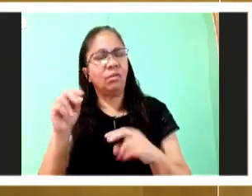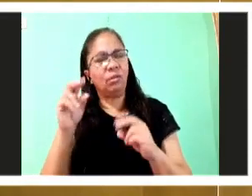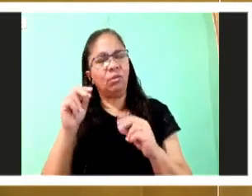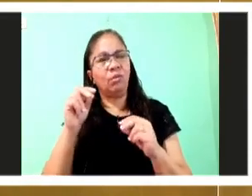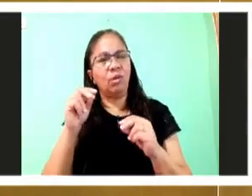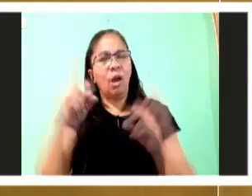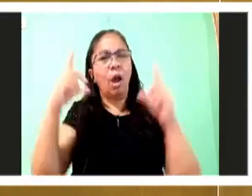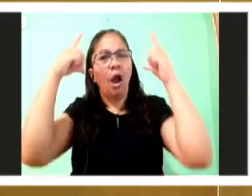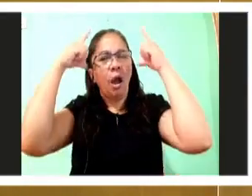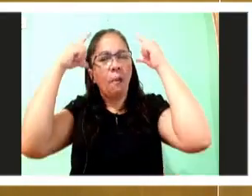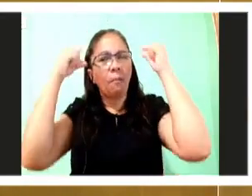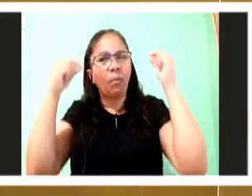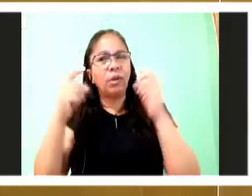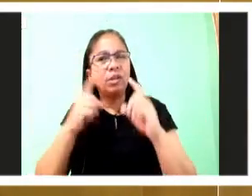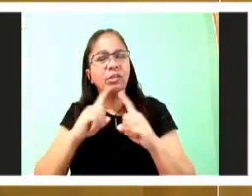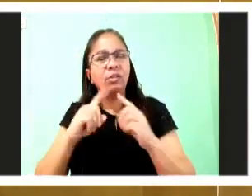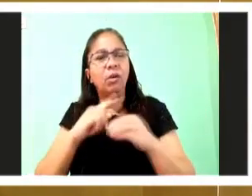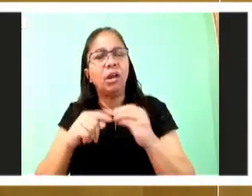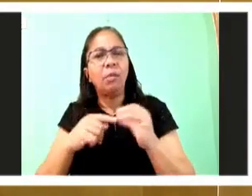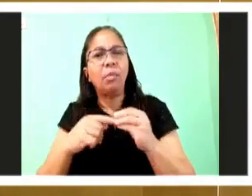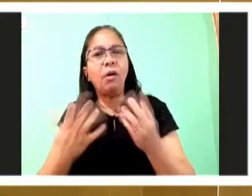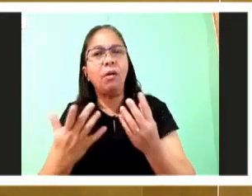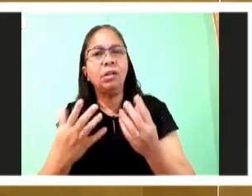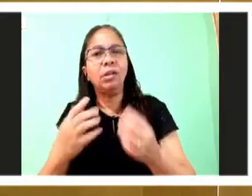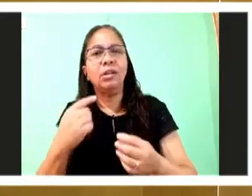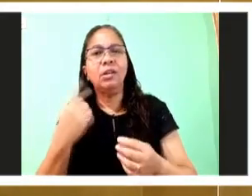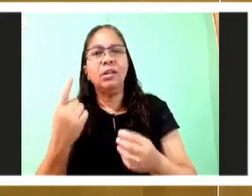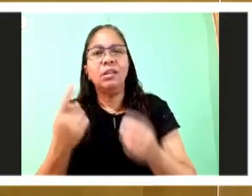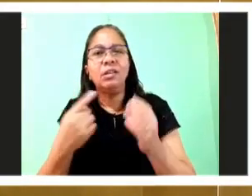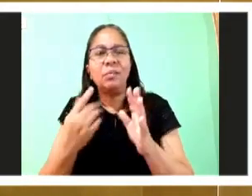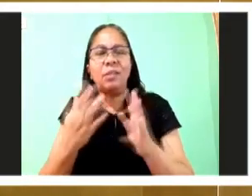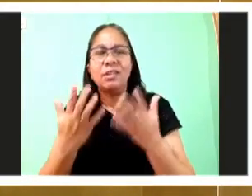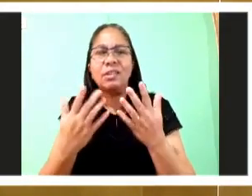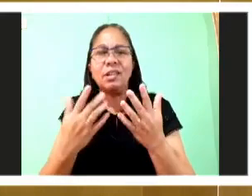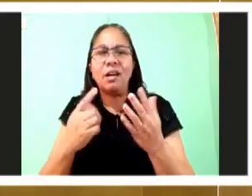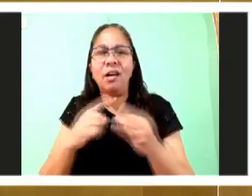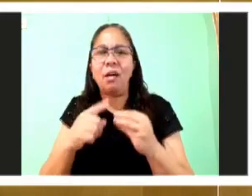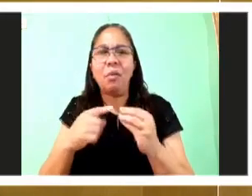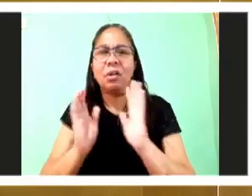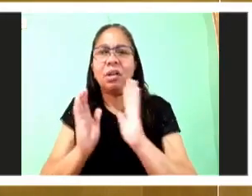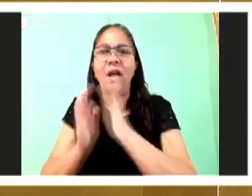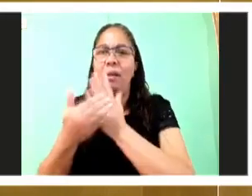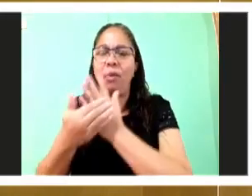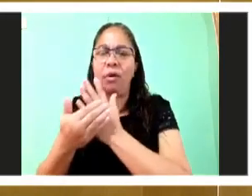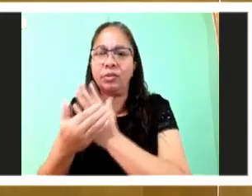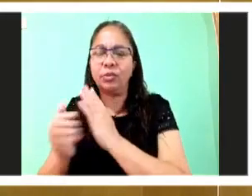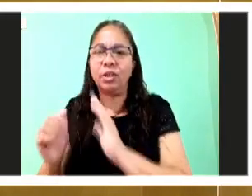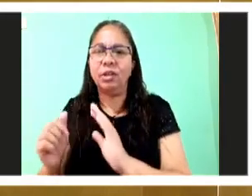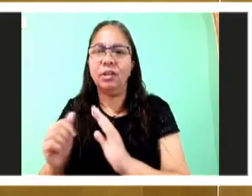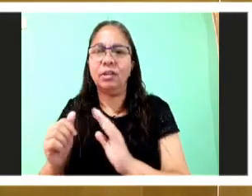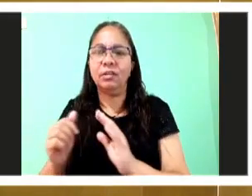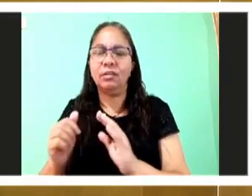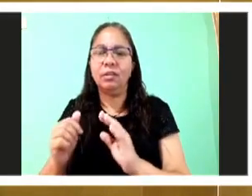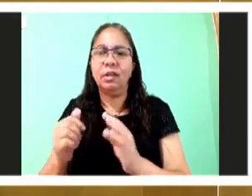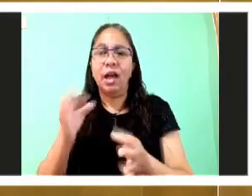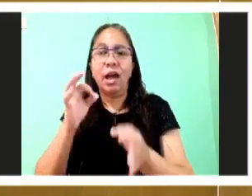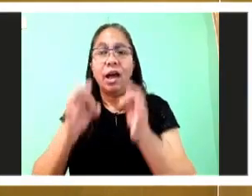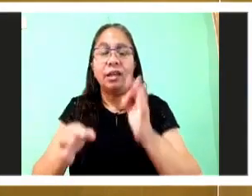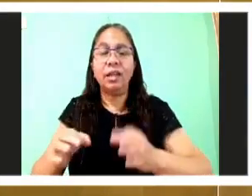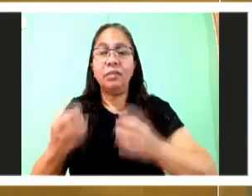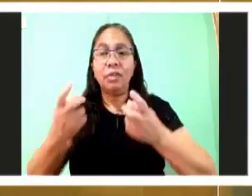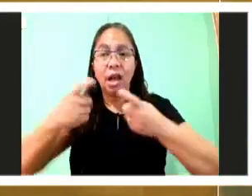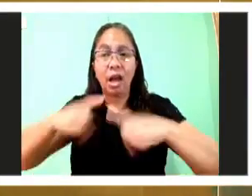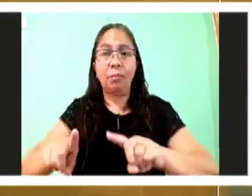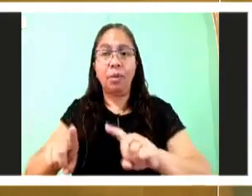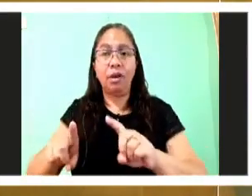speaking about was something like sexual immorality, adultery. And in the case of adultery, then, which is